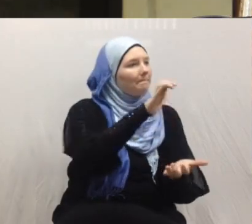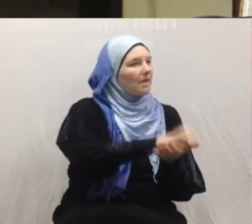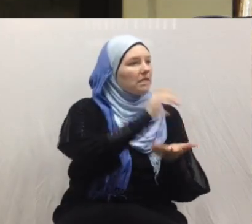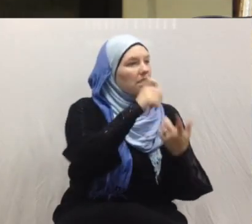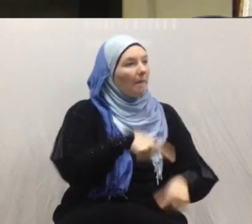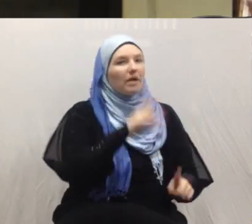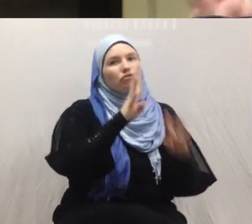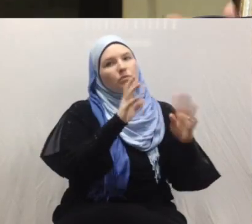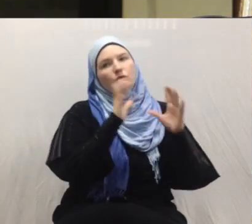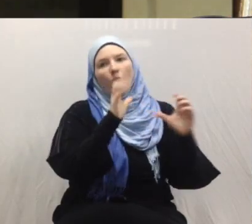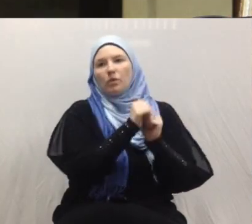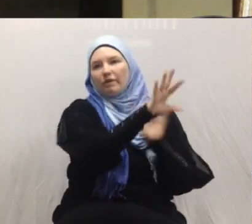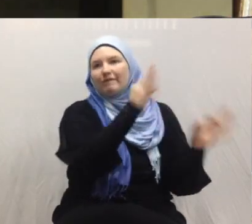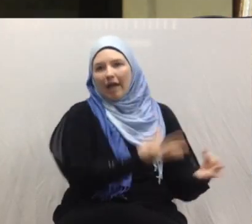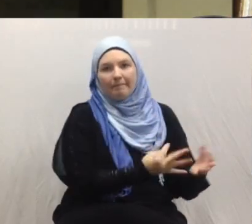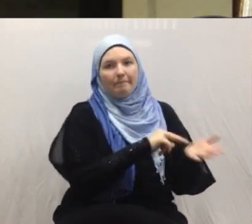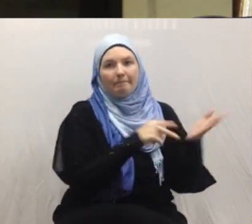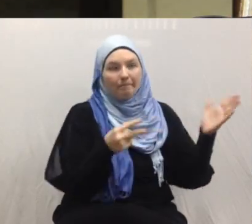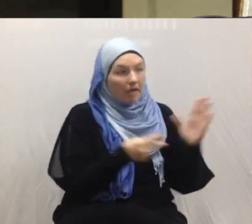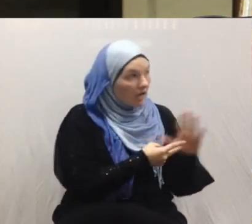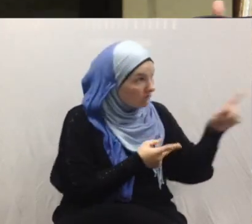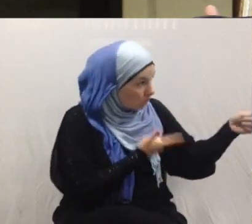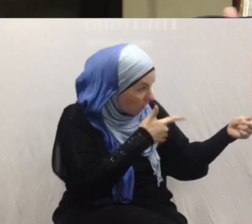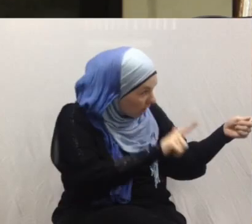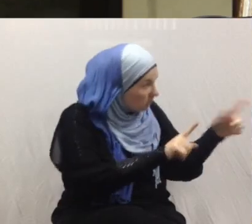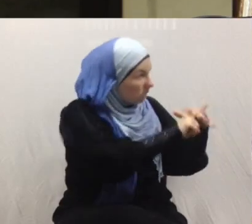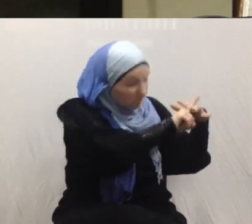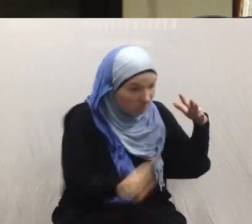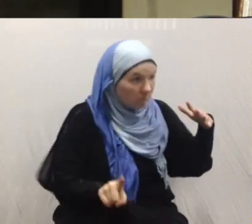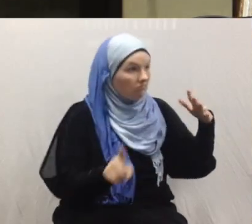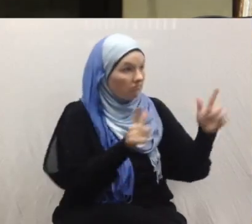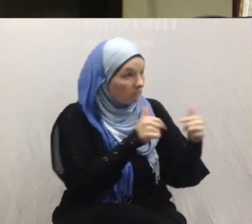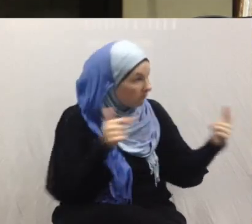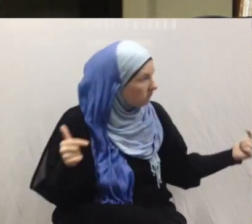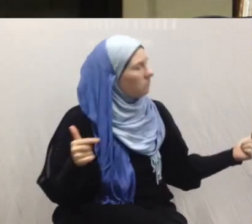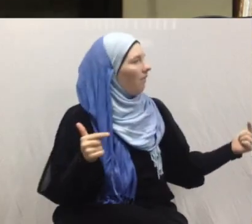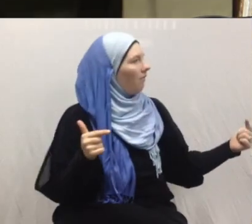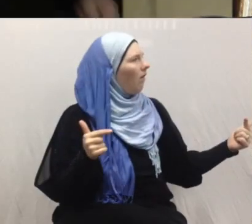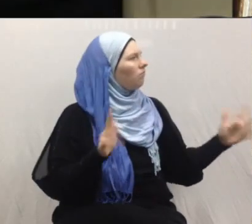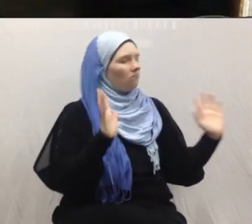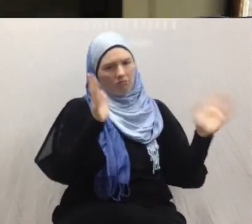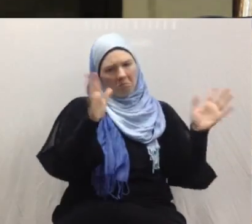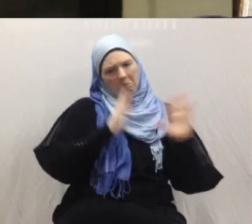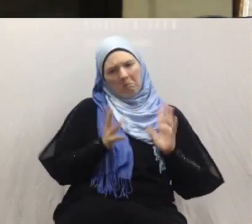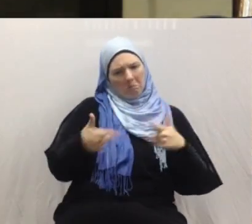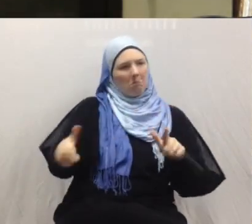happen, and exploitation of women does not happen, and all of the corruption that comes with